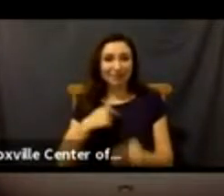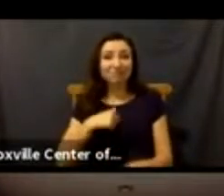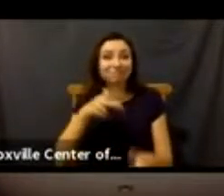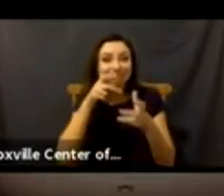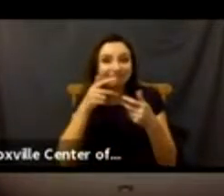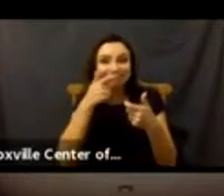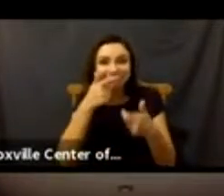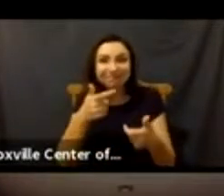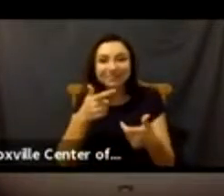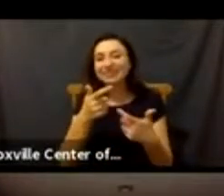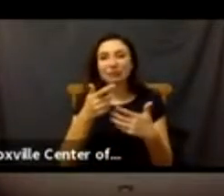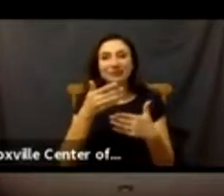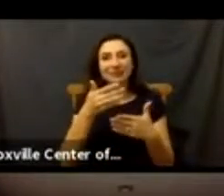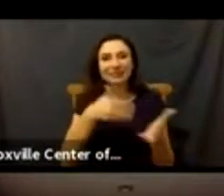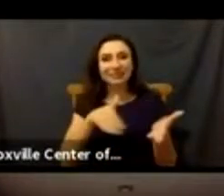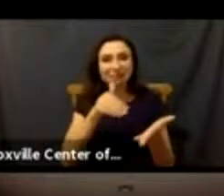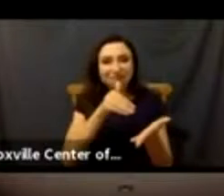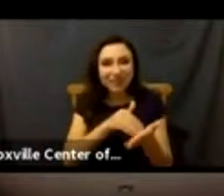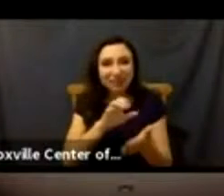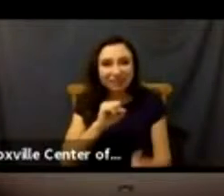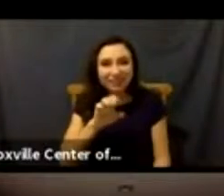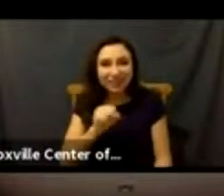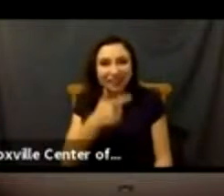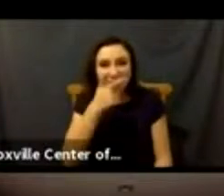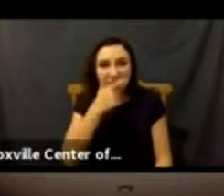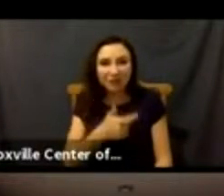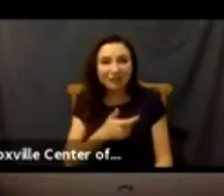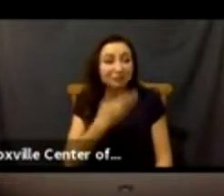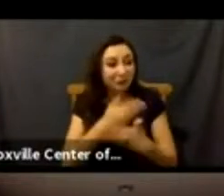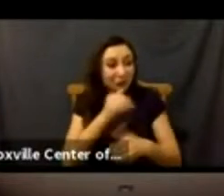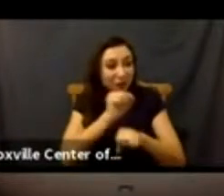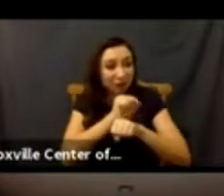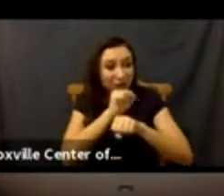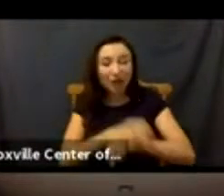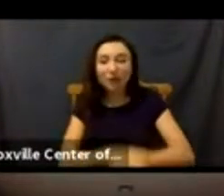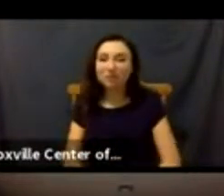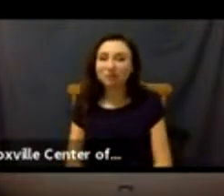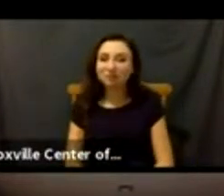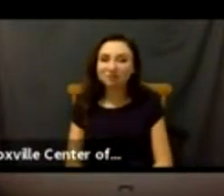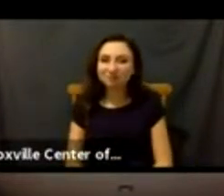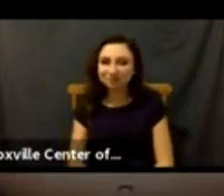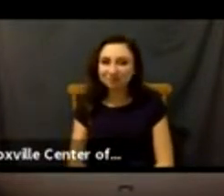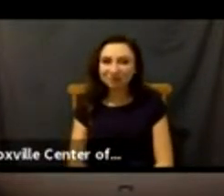between cases. I got the last minute and a half in. Good job. Good job.